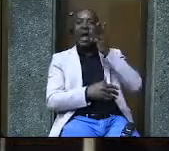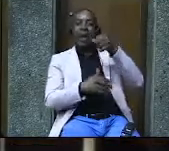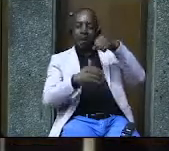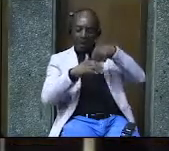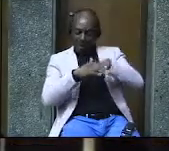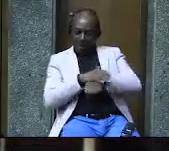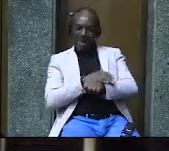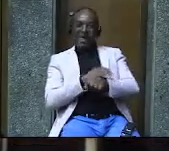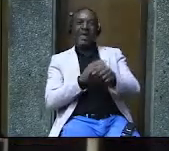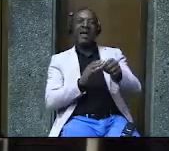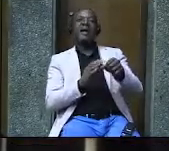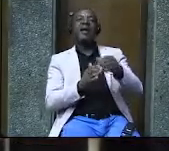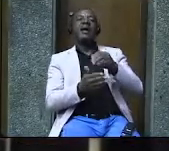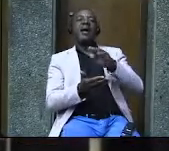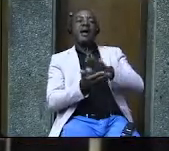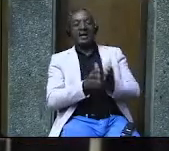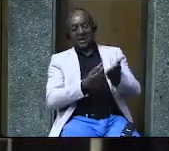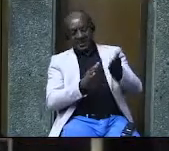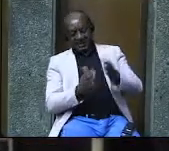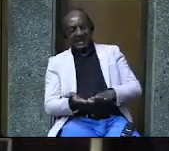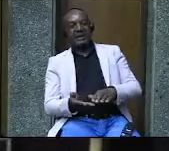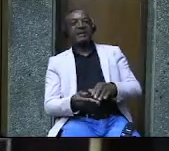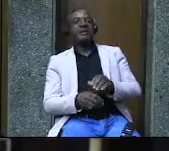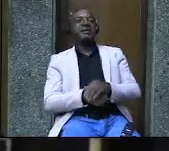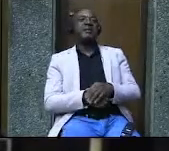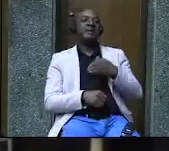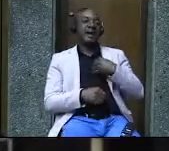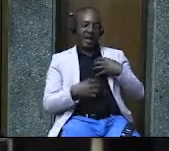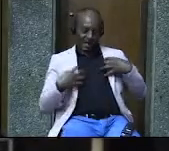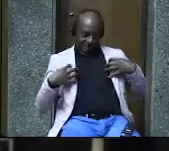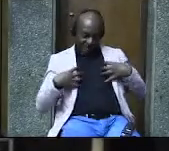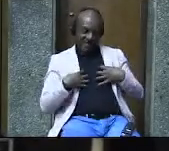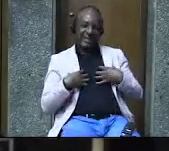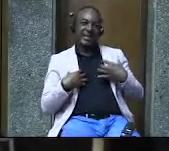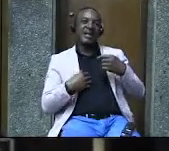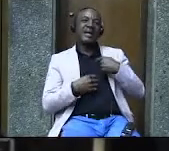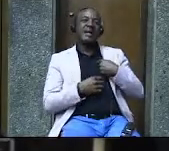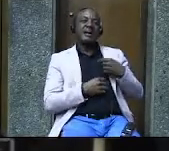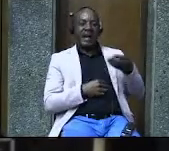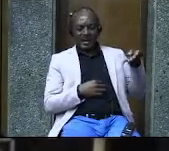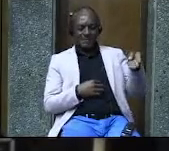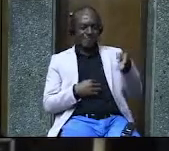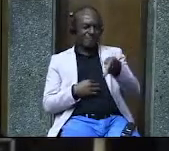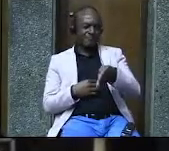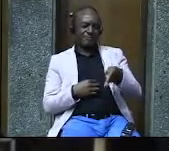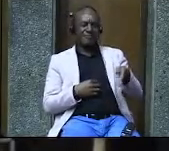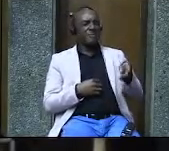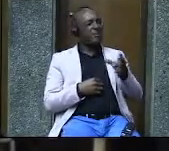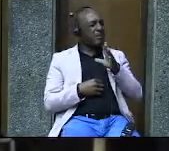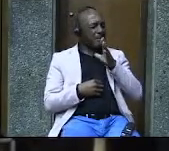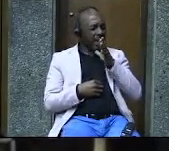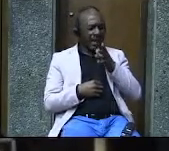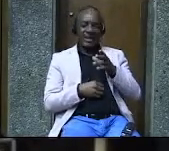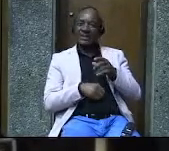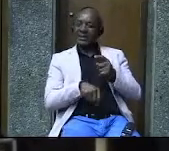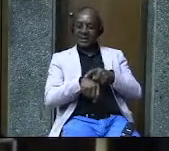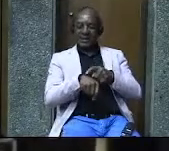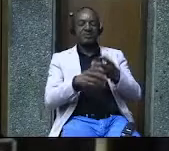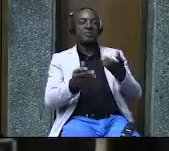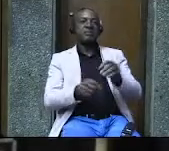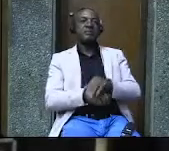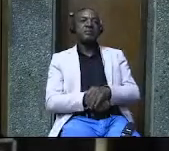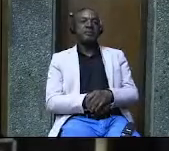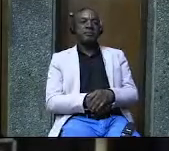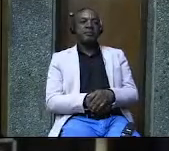Ngibuhlungu kakhulu ukuthi sengi-attende ama session afana nalawa kaningabi.